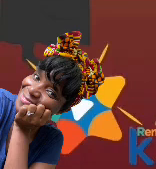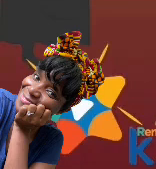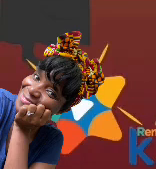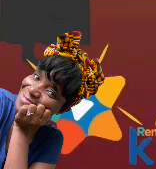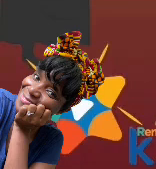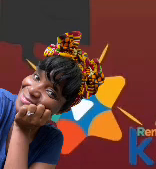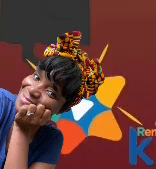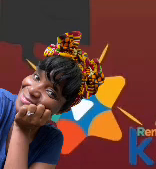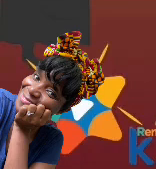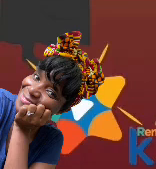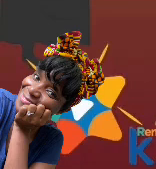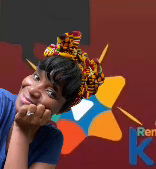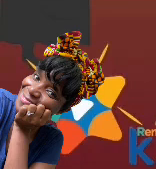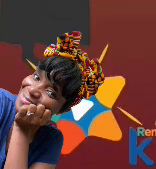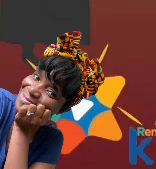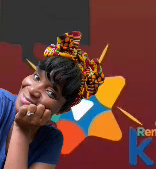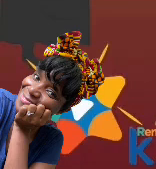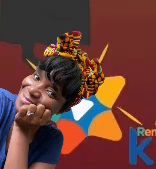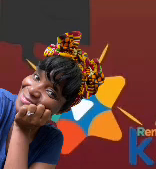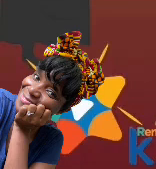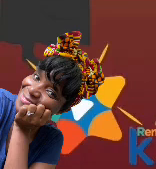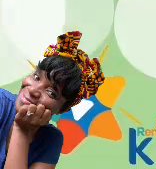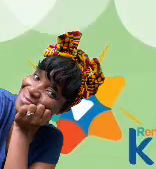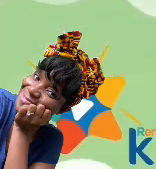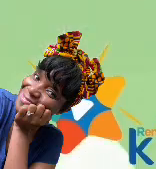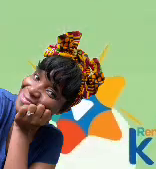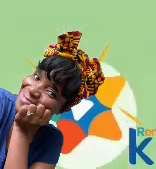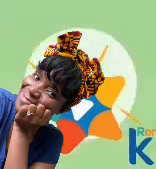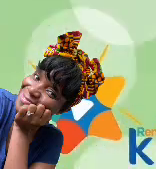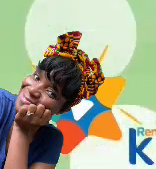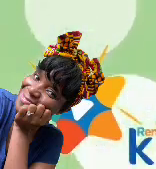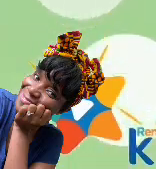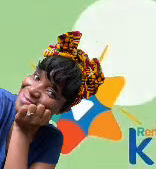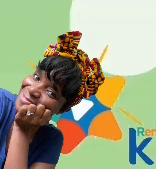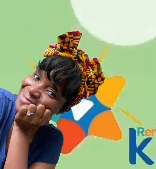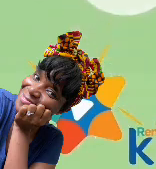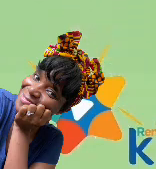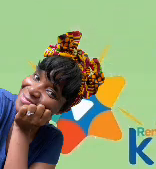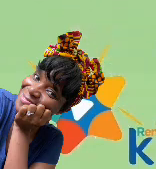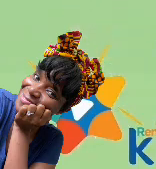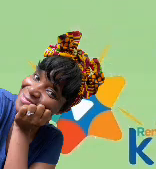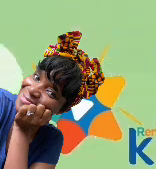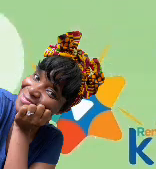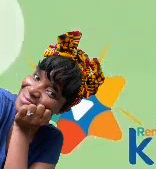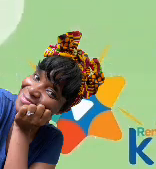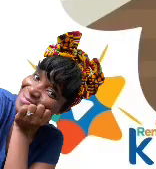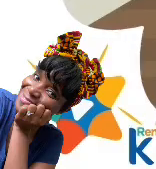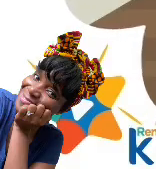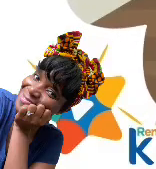baptized. Mother also was baptized. As Pratipa grew older, she